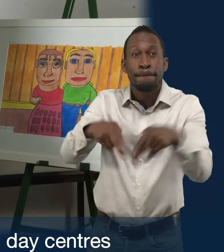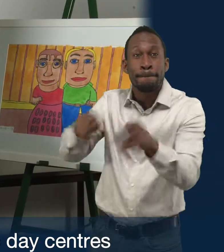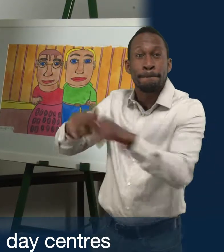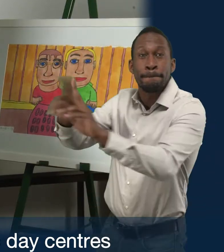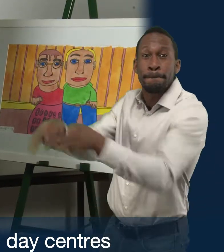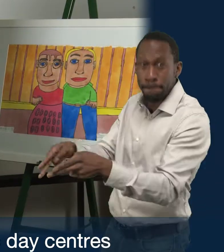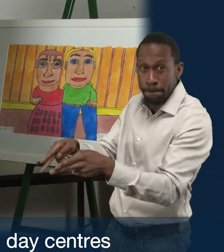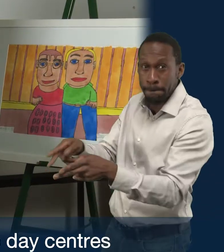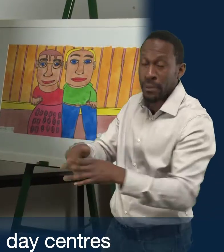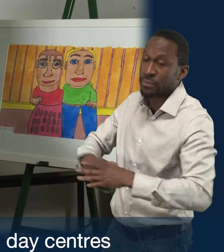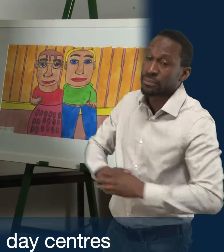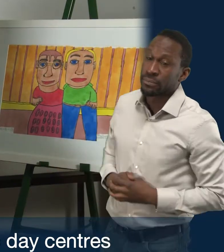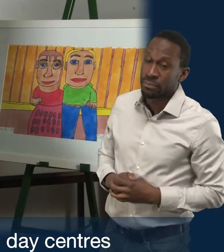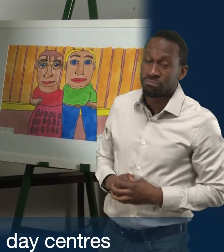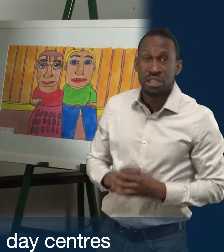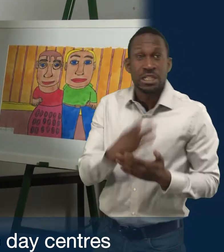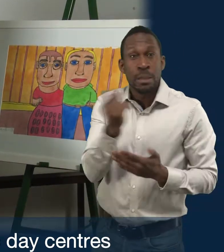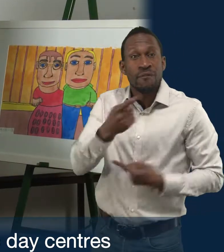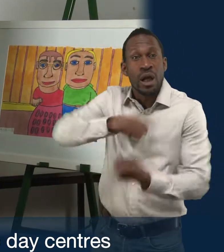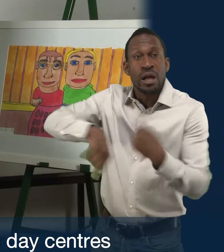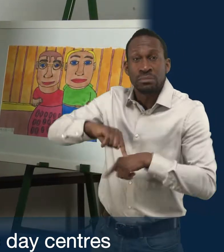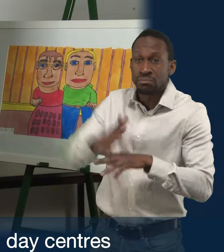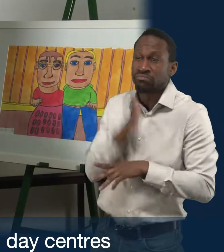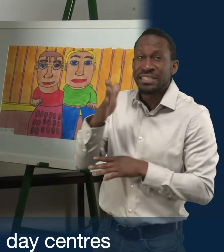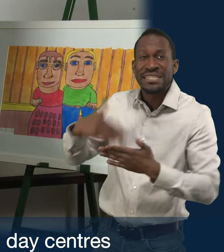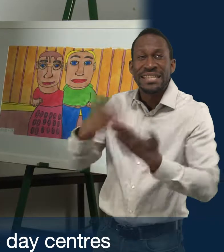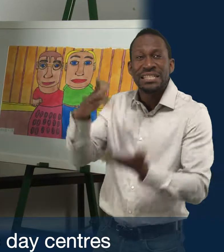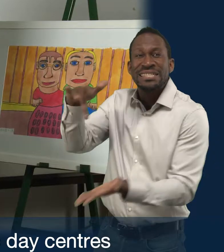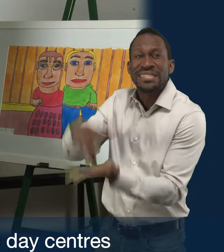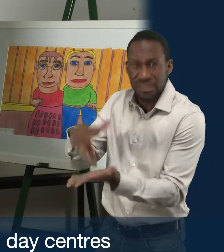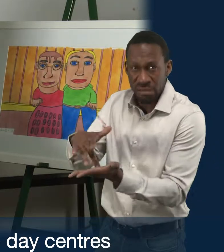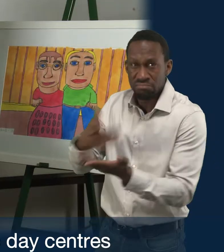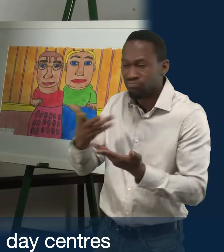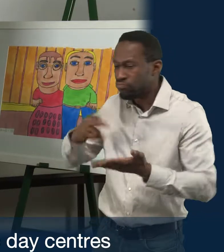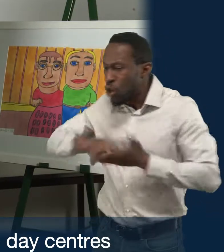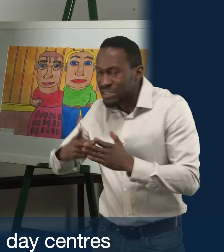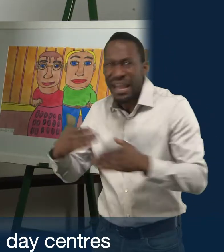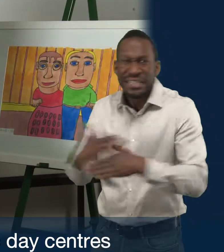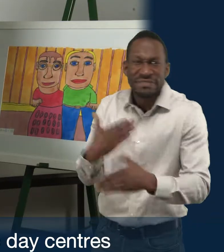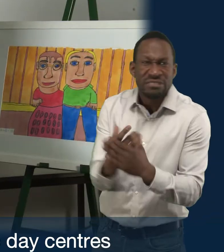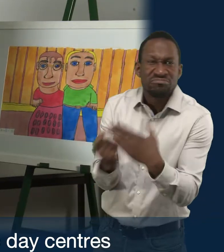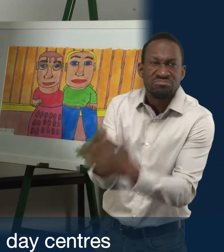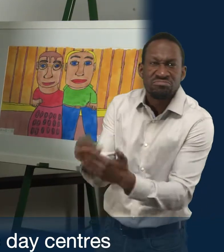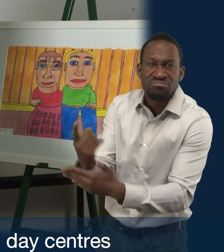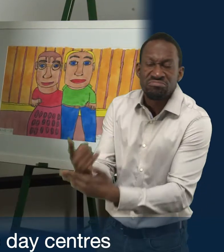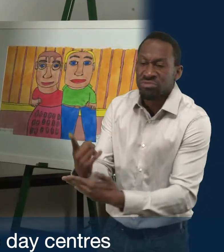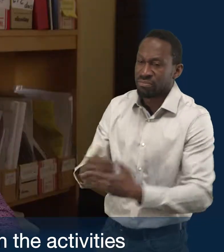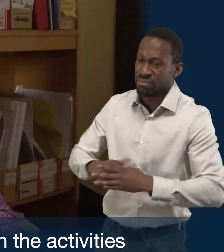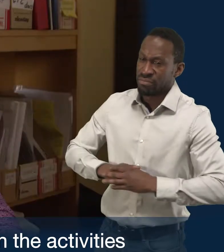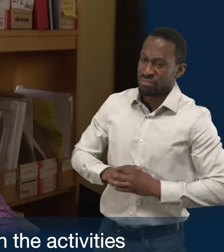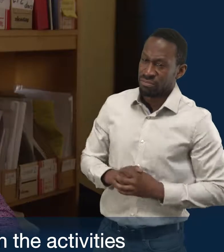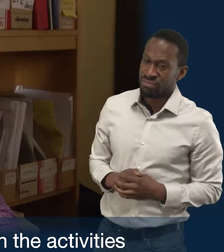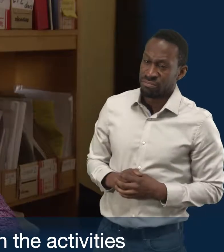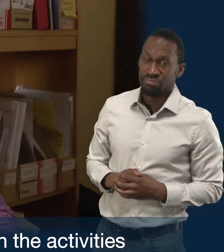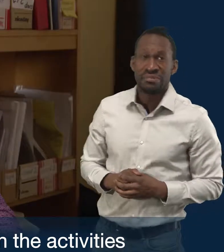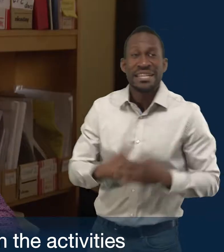And some of us went to day centres to do organised activities. In a